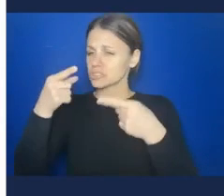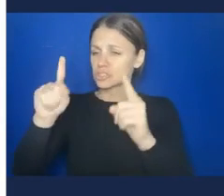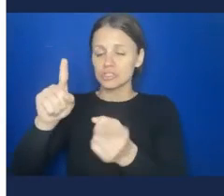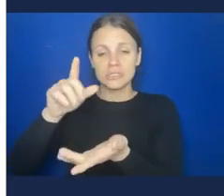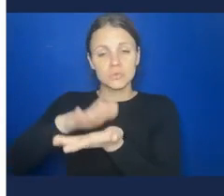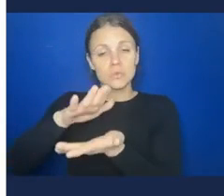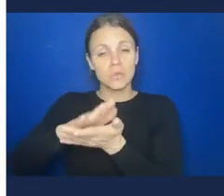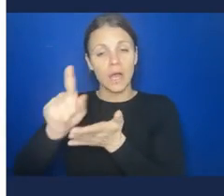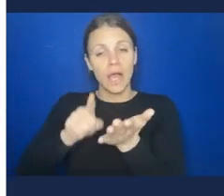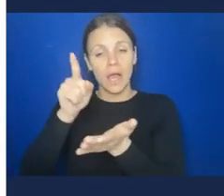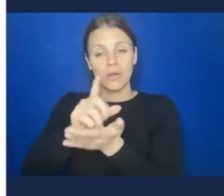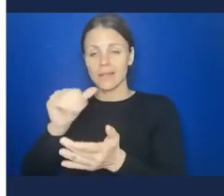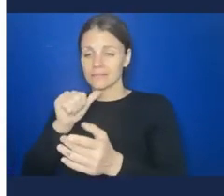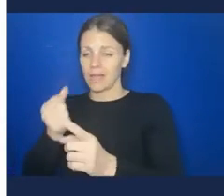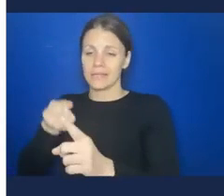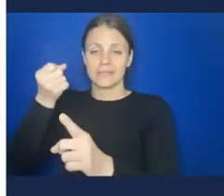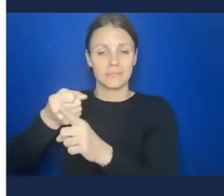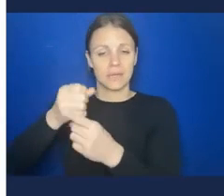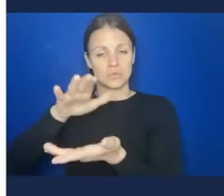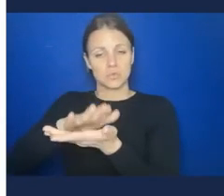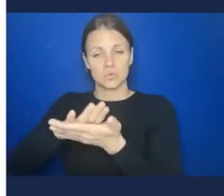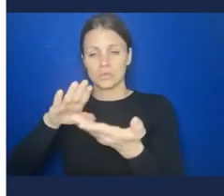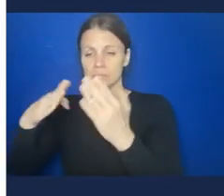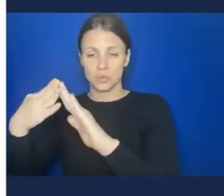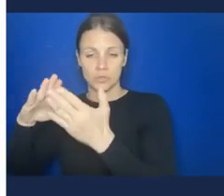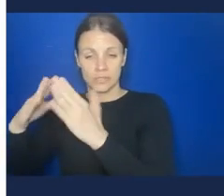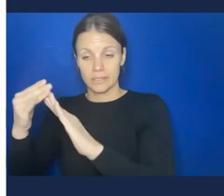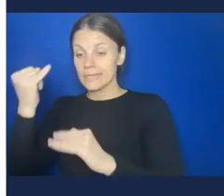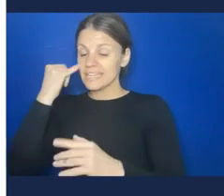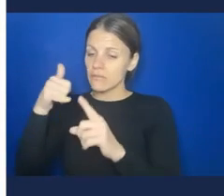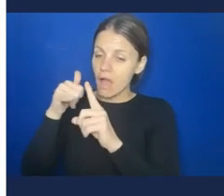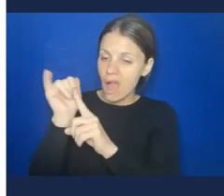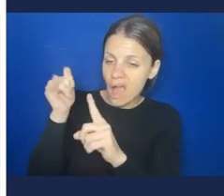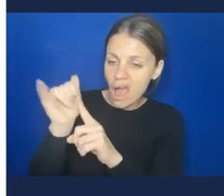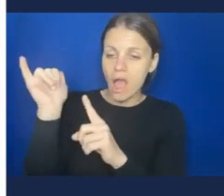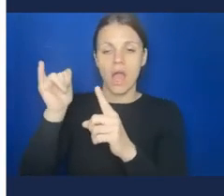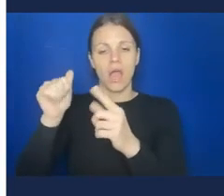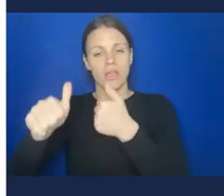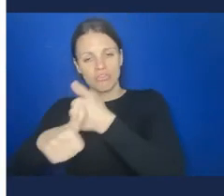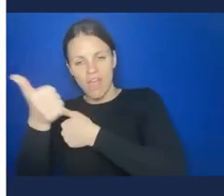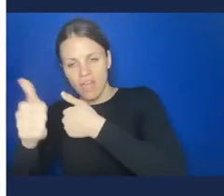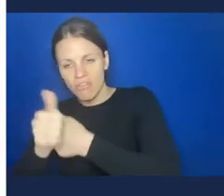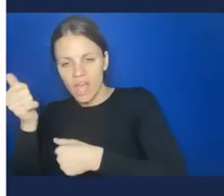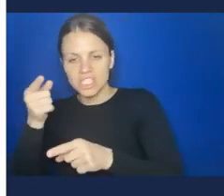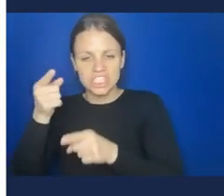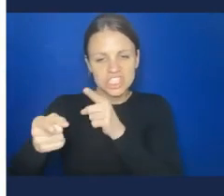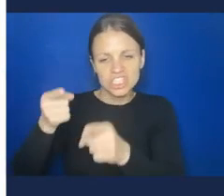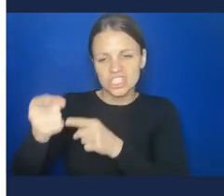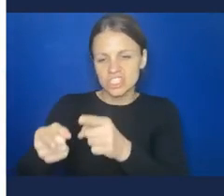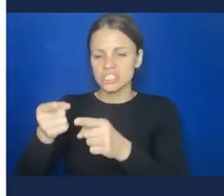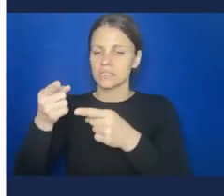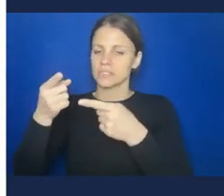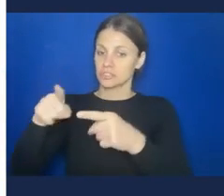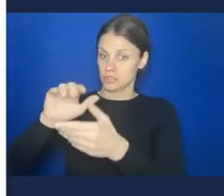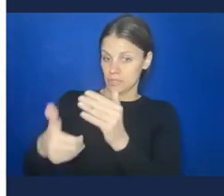not impact the school community. If, for instance, there were some bullying or some other threats that were happening off campus during the